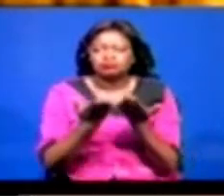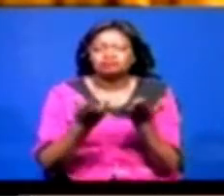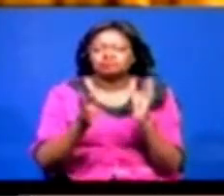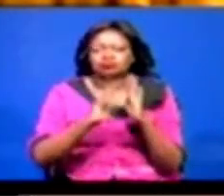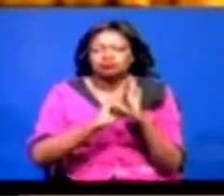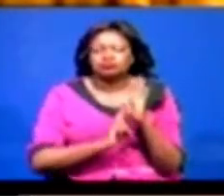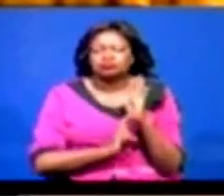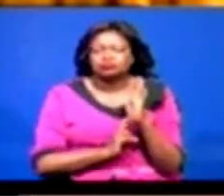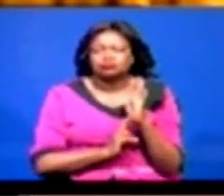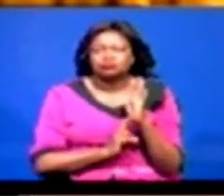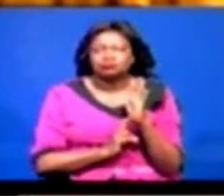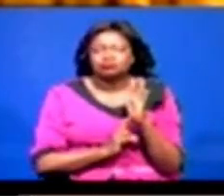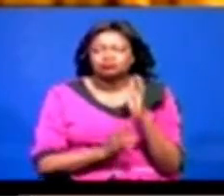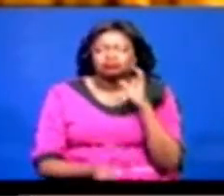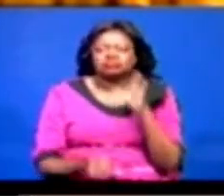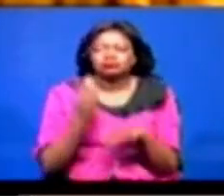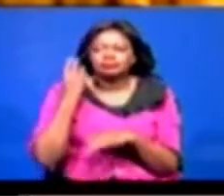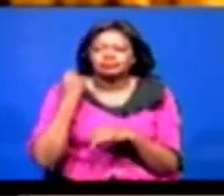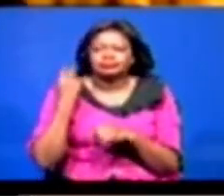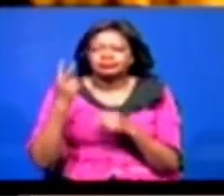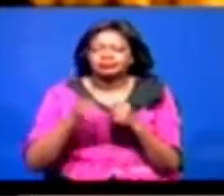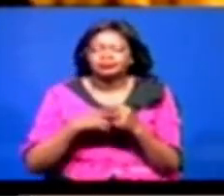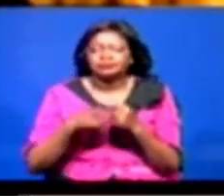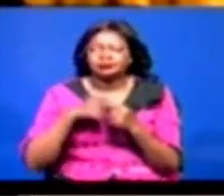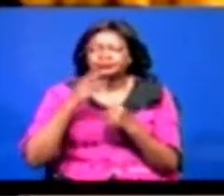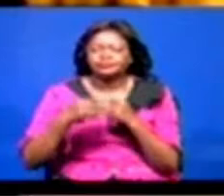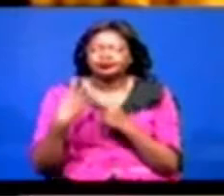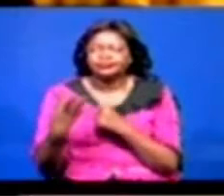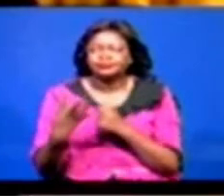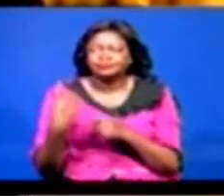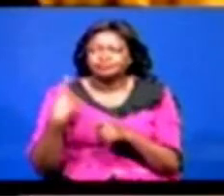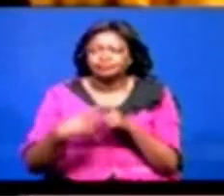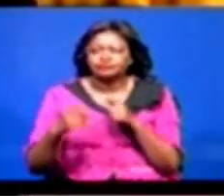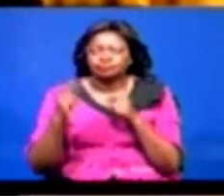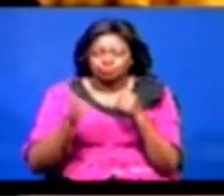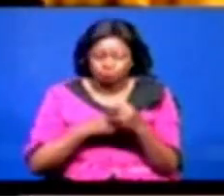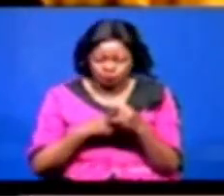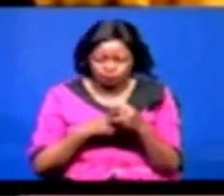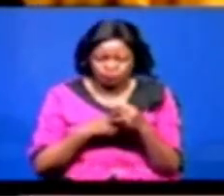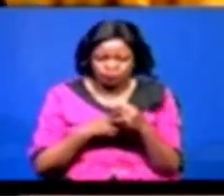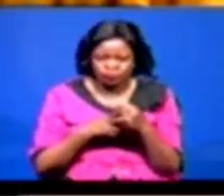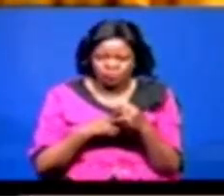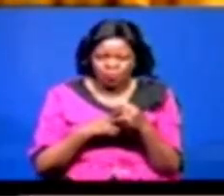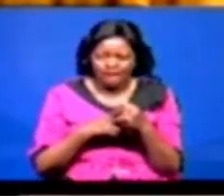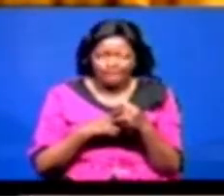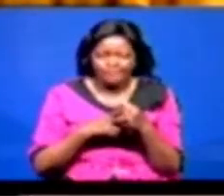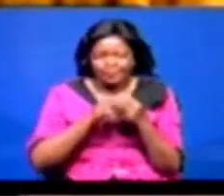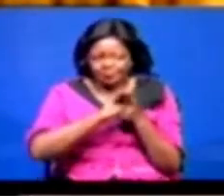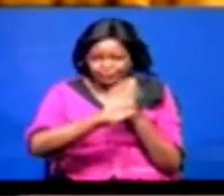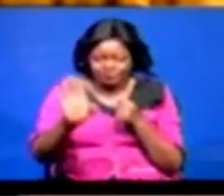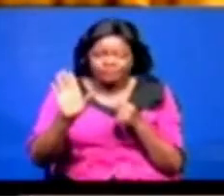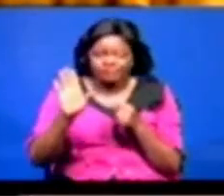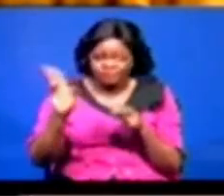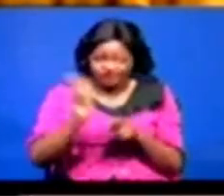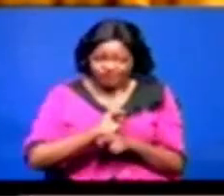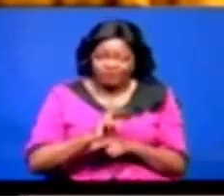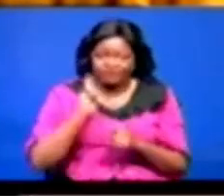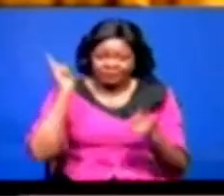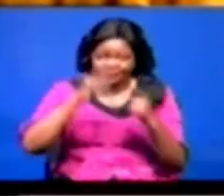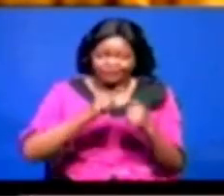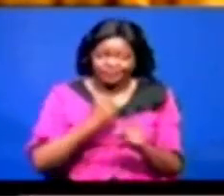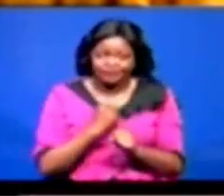were promulgated on 27th of April 2017. They were the ones that were used for purposes of conduct